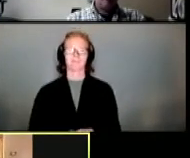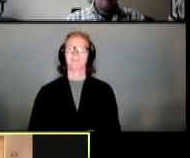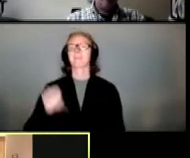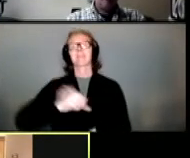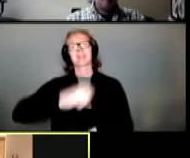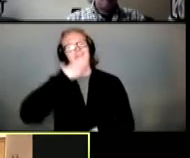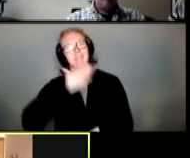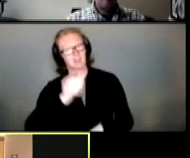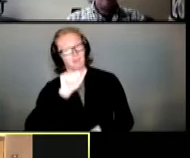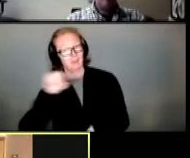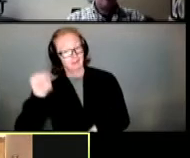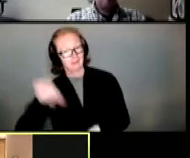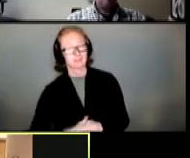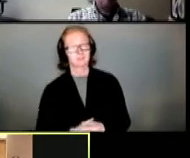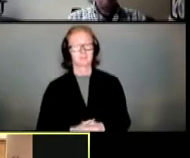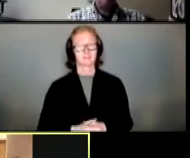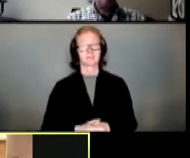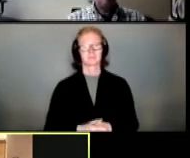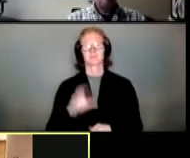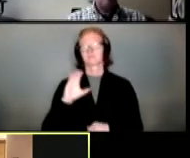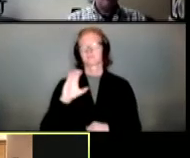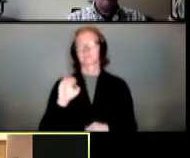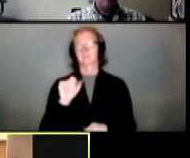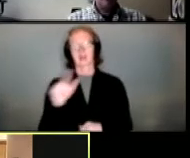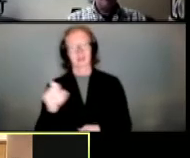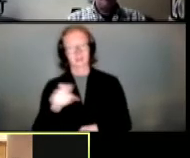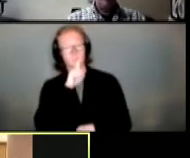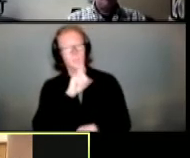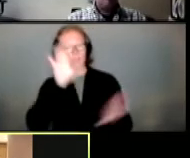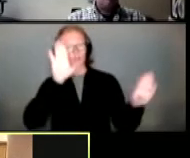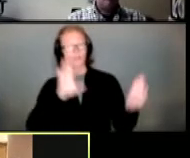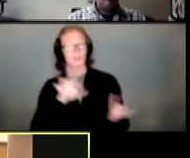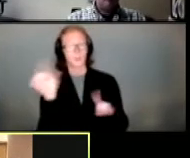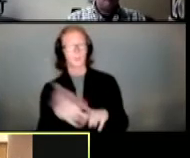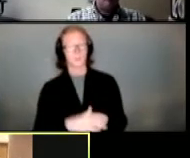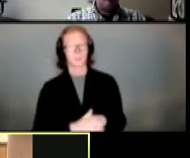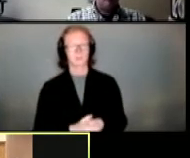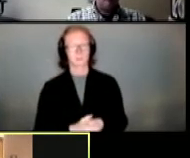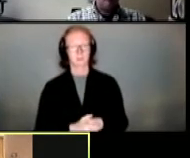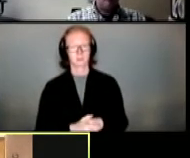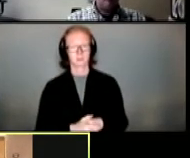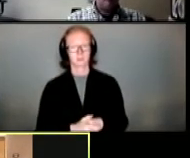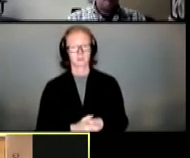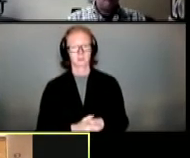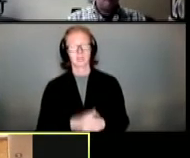Anne. Celeste, you asked really good questions. I don't mean to be